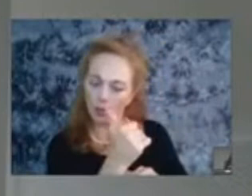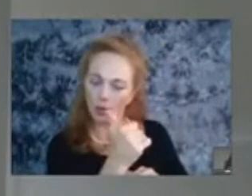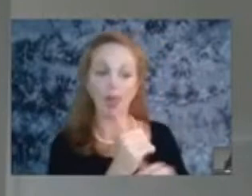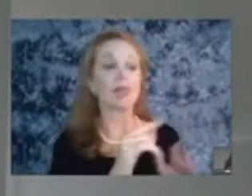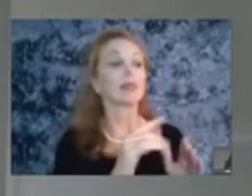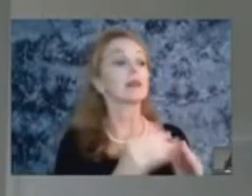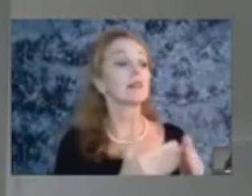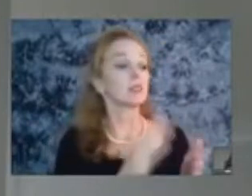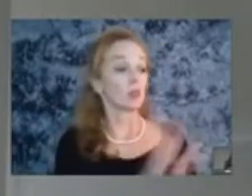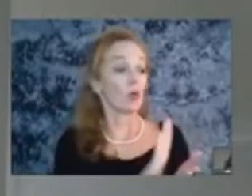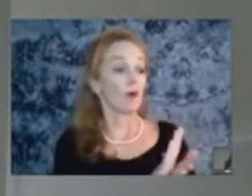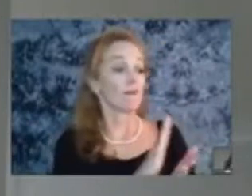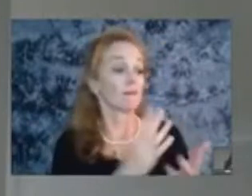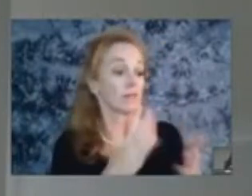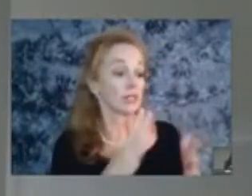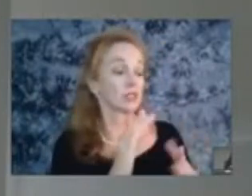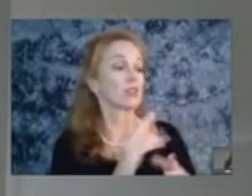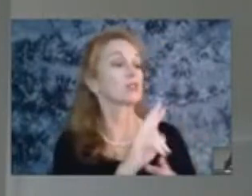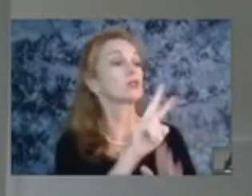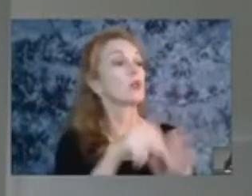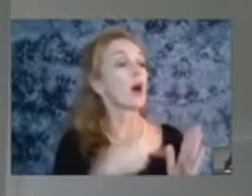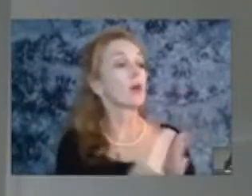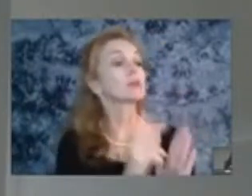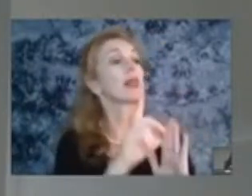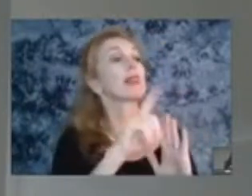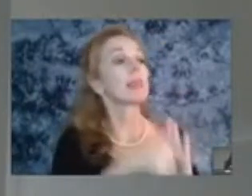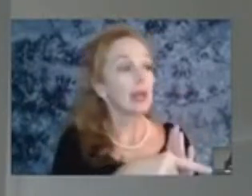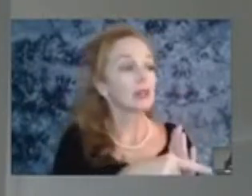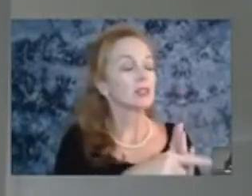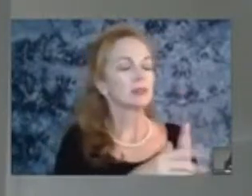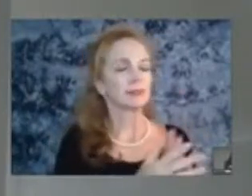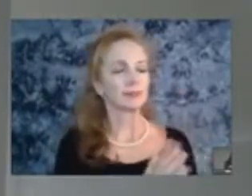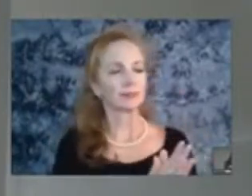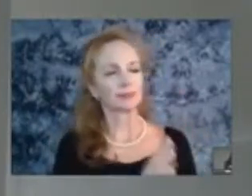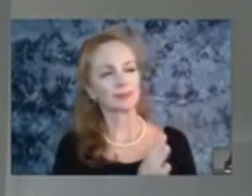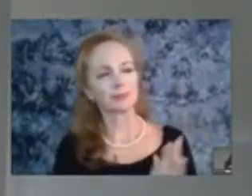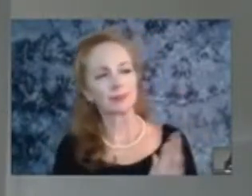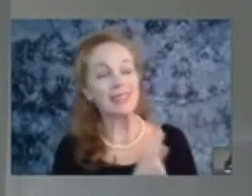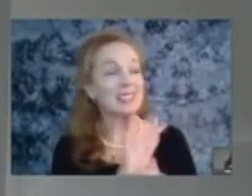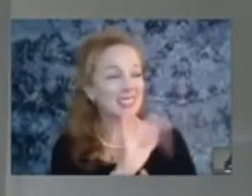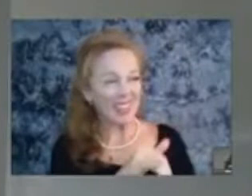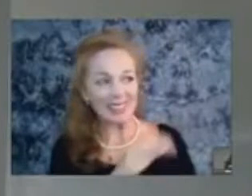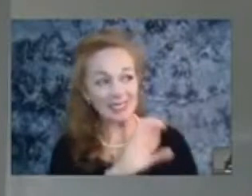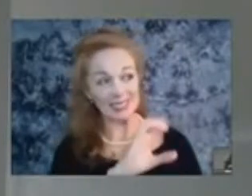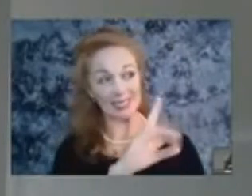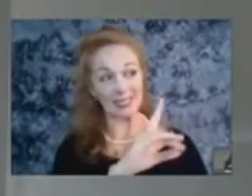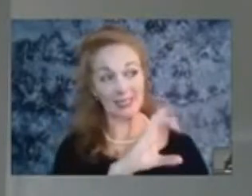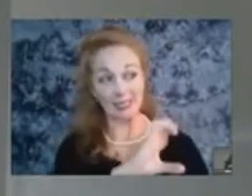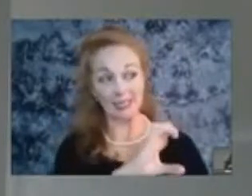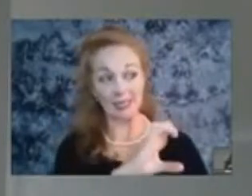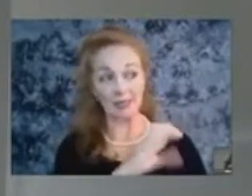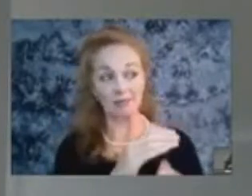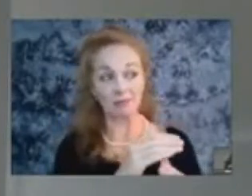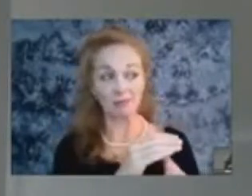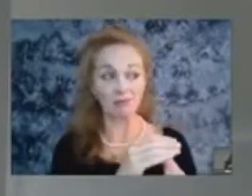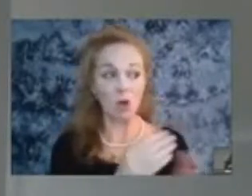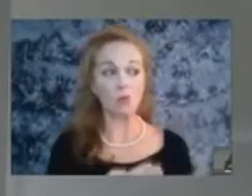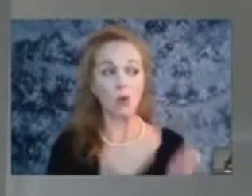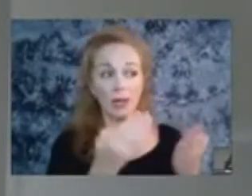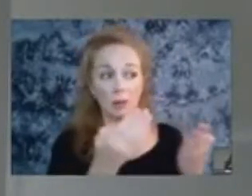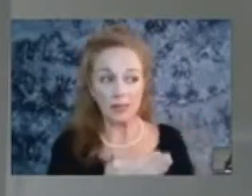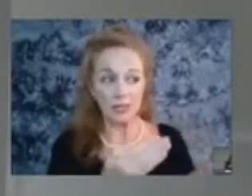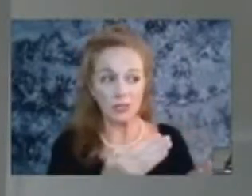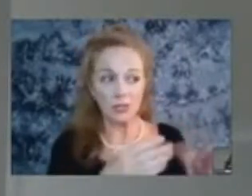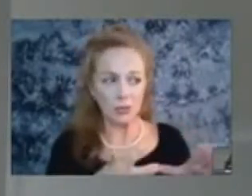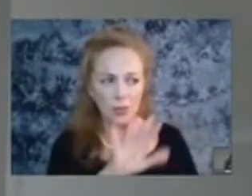you happen to recall, was that a specific CDC guideline as a recommendation to do that? And